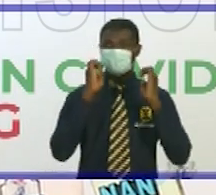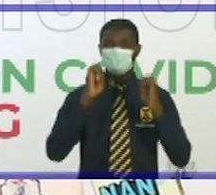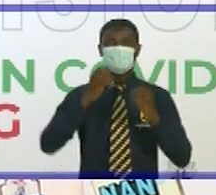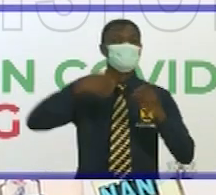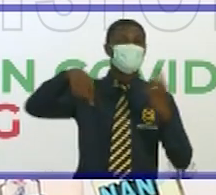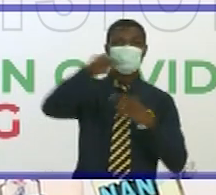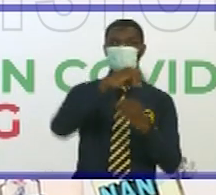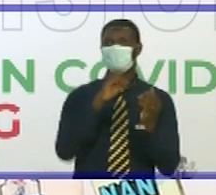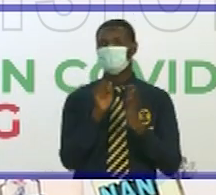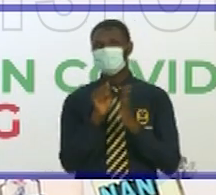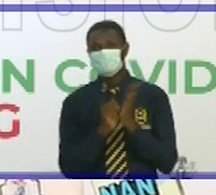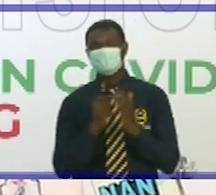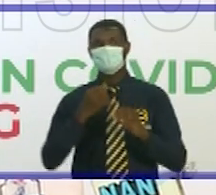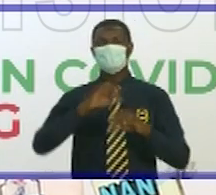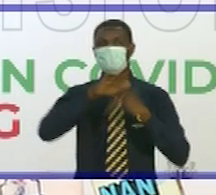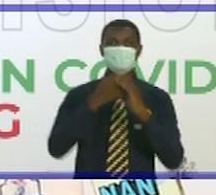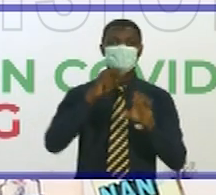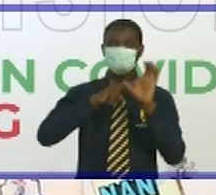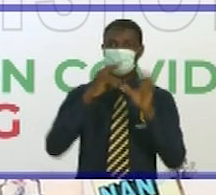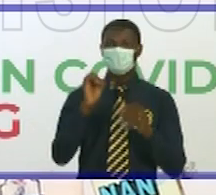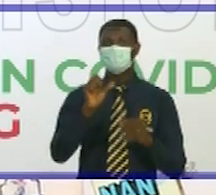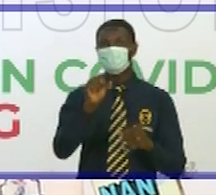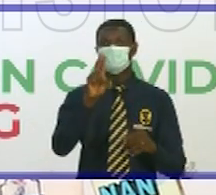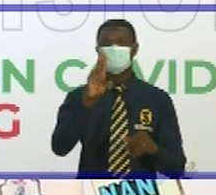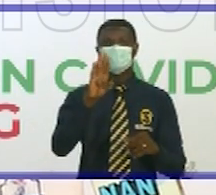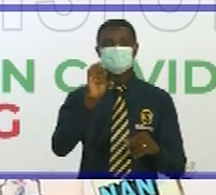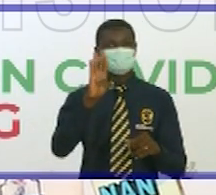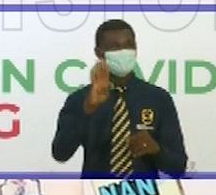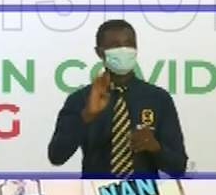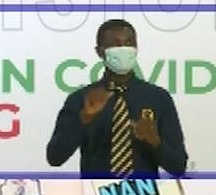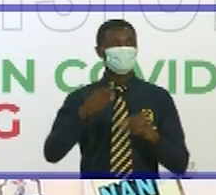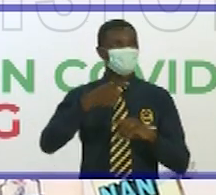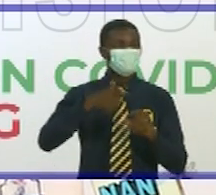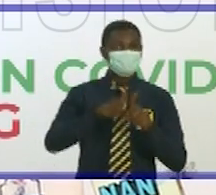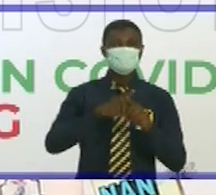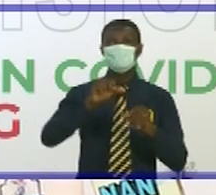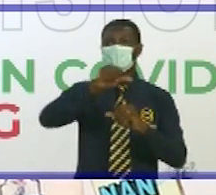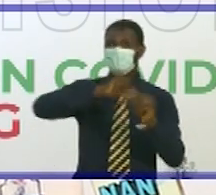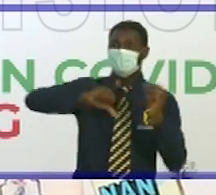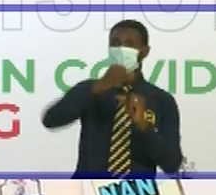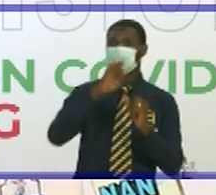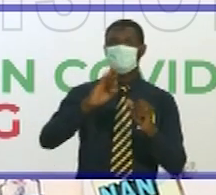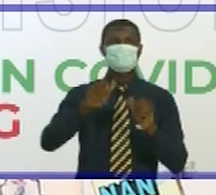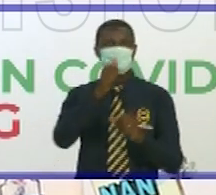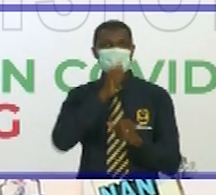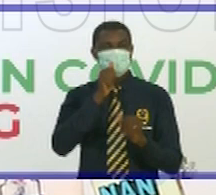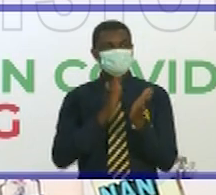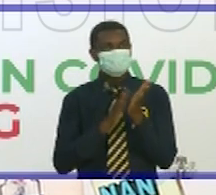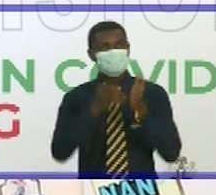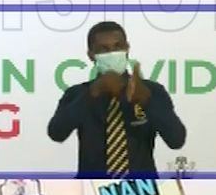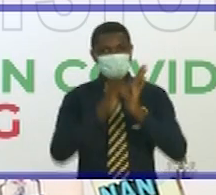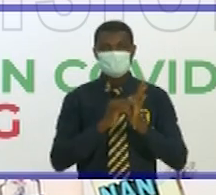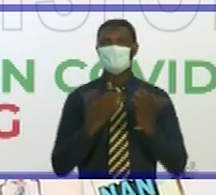all the chairmen of SUBEB, the Association of Private School Owners, and